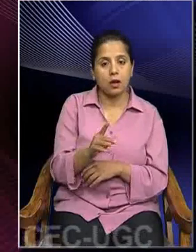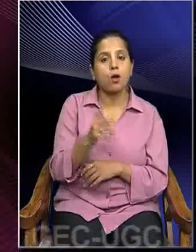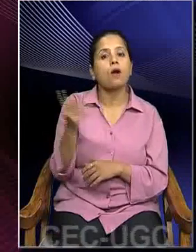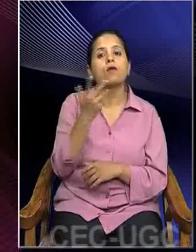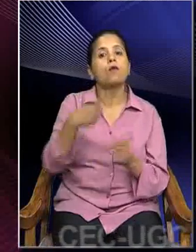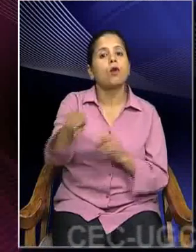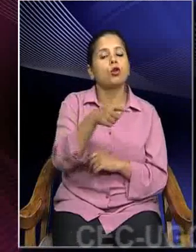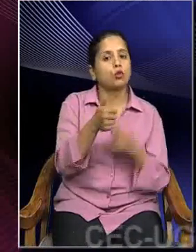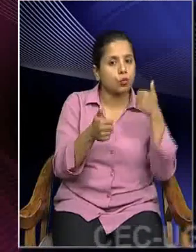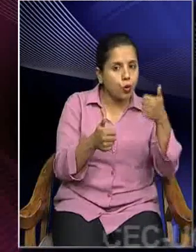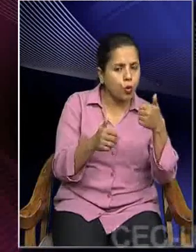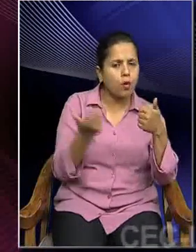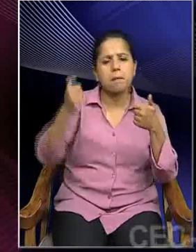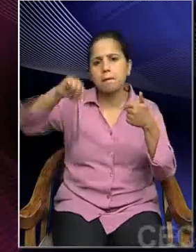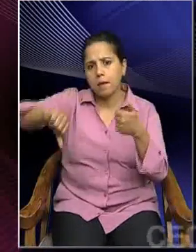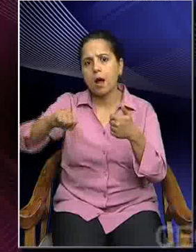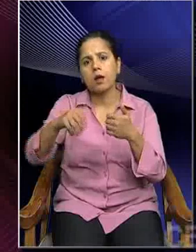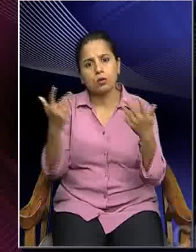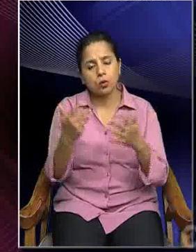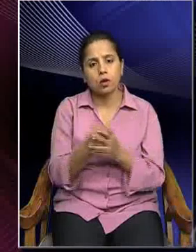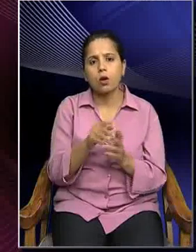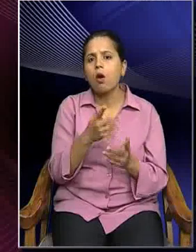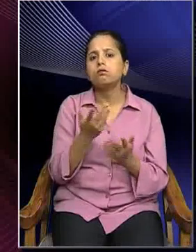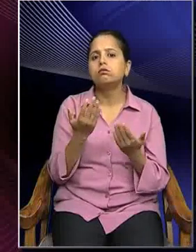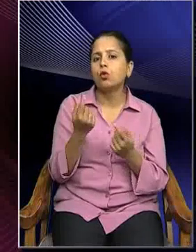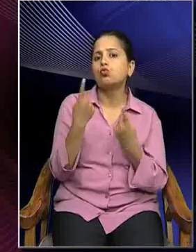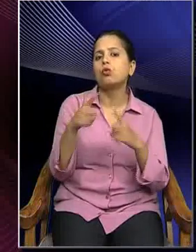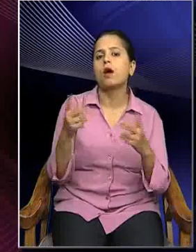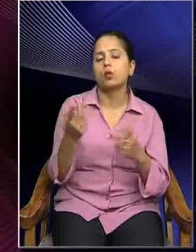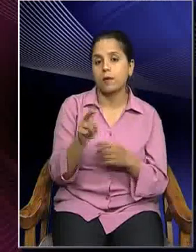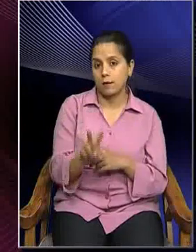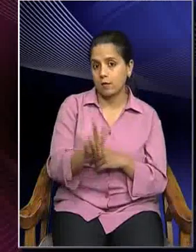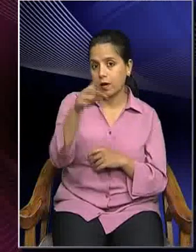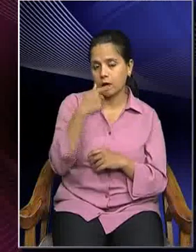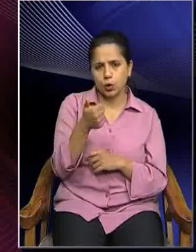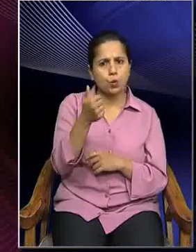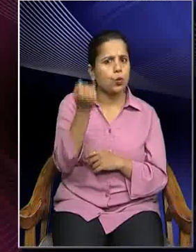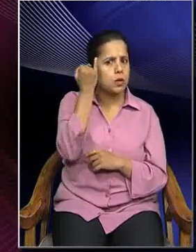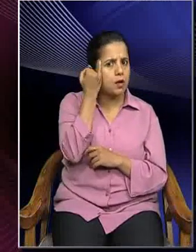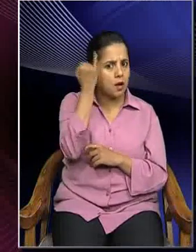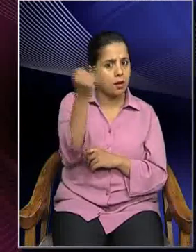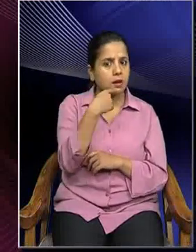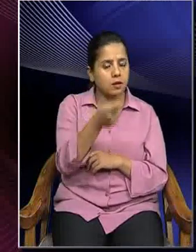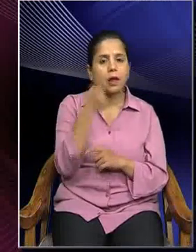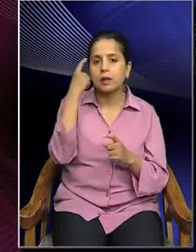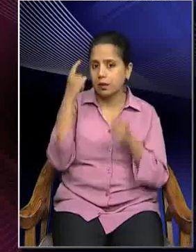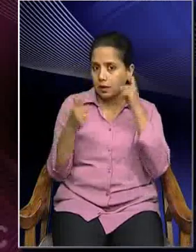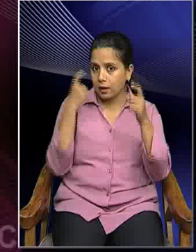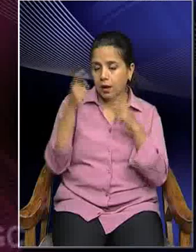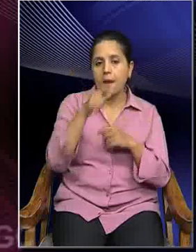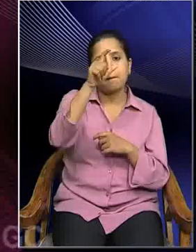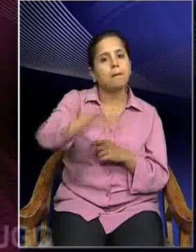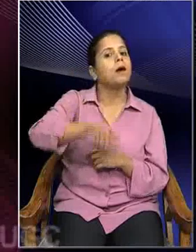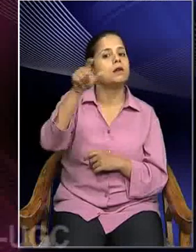is good or bad and desirable. Values are good ideas and thinking of a